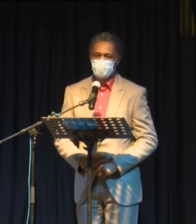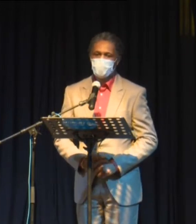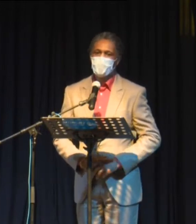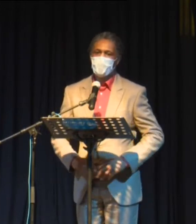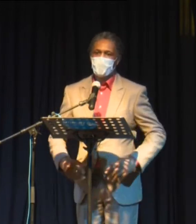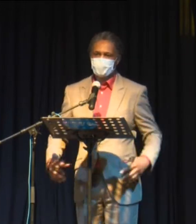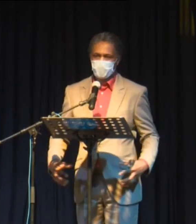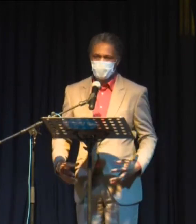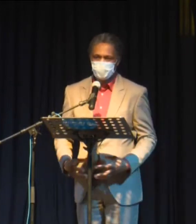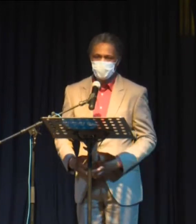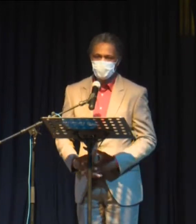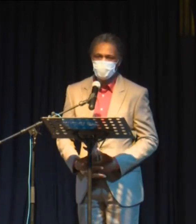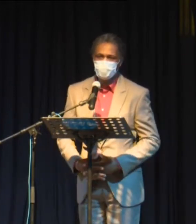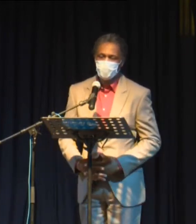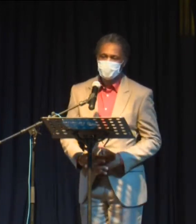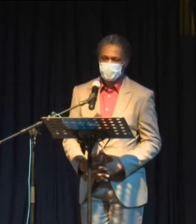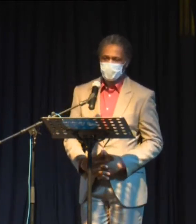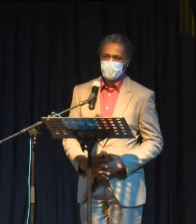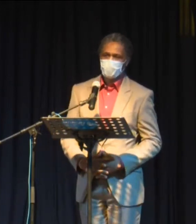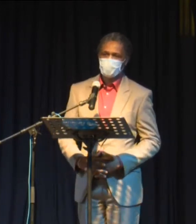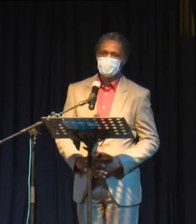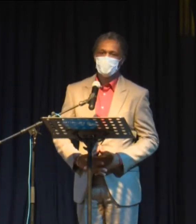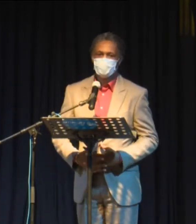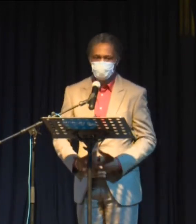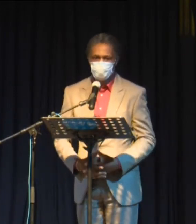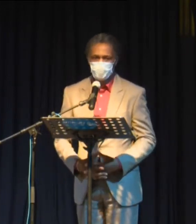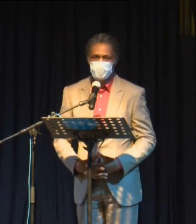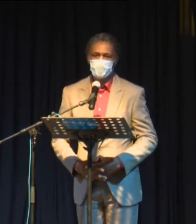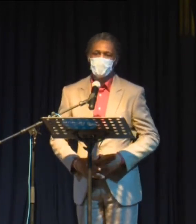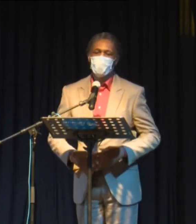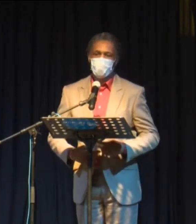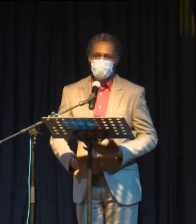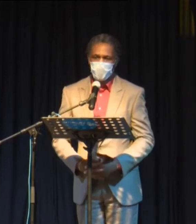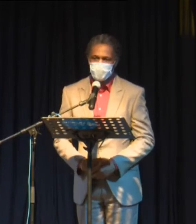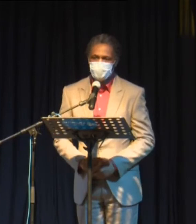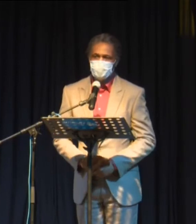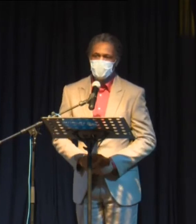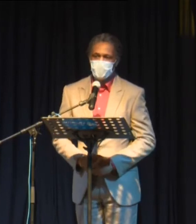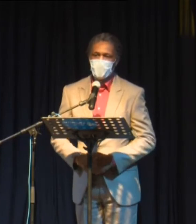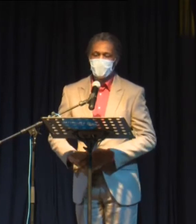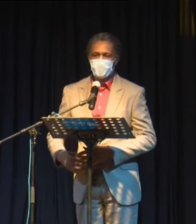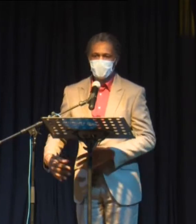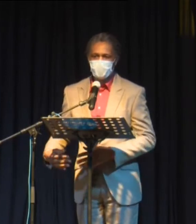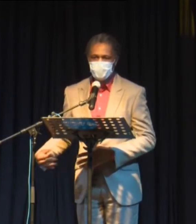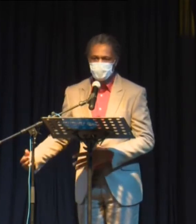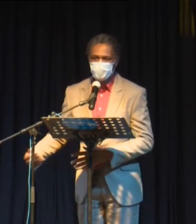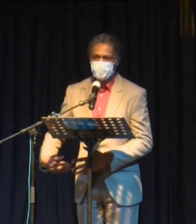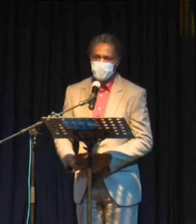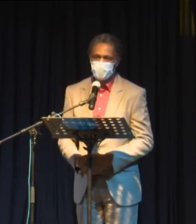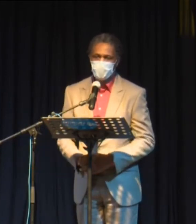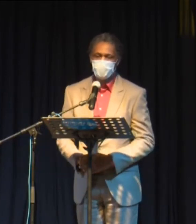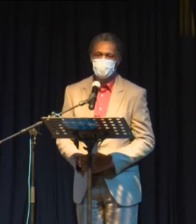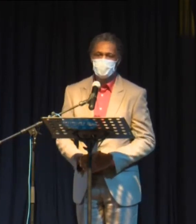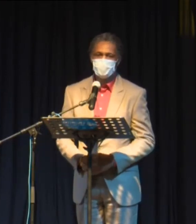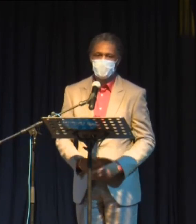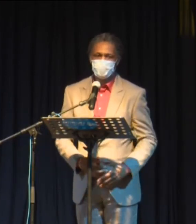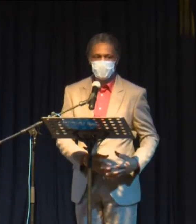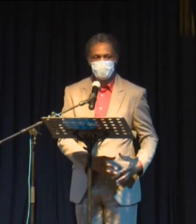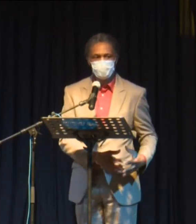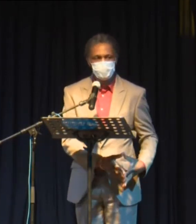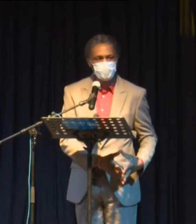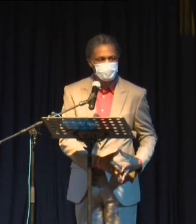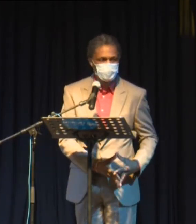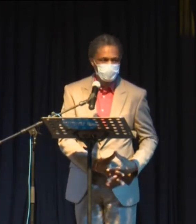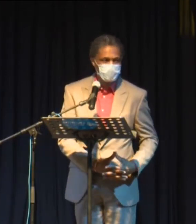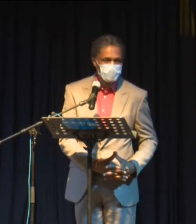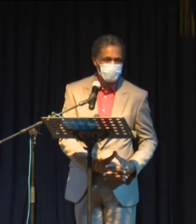awu azame ukuthi le timbo tonke lesitendako sithule umfu athi ukuthi naye angangena kusiphi isigaba kuze sinaye afake